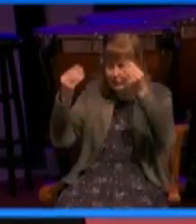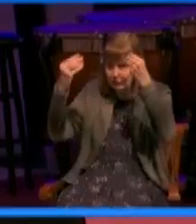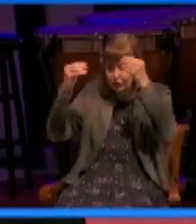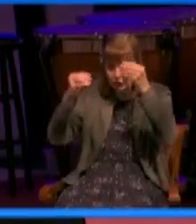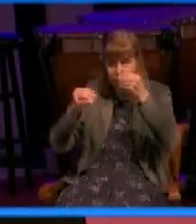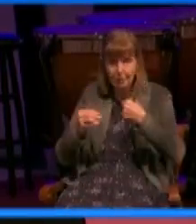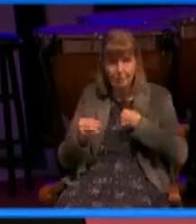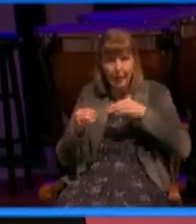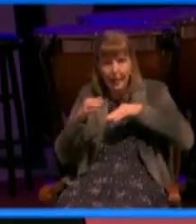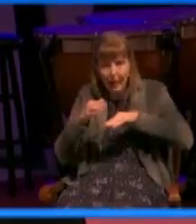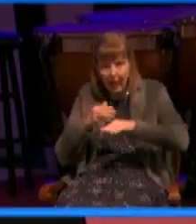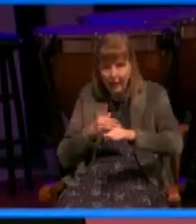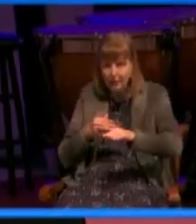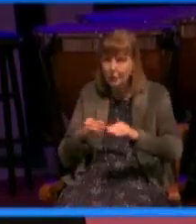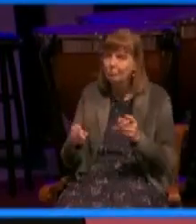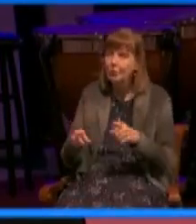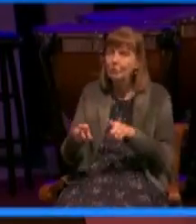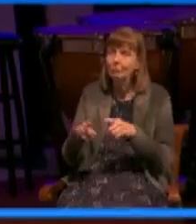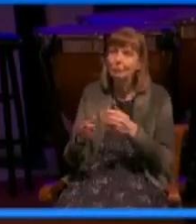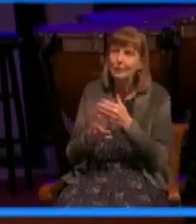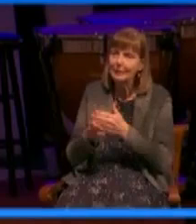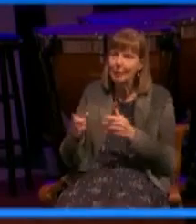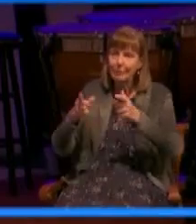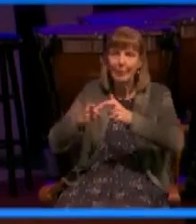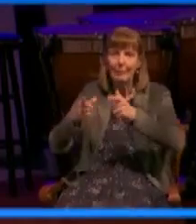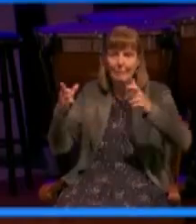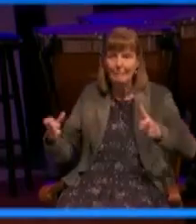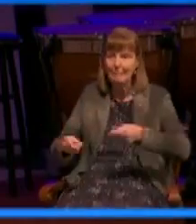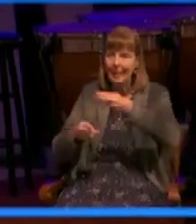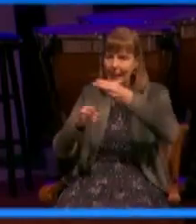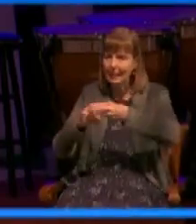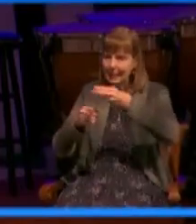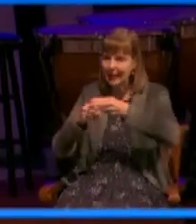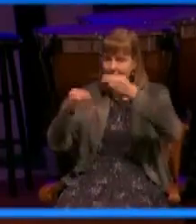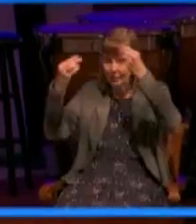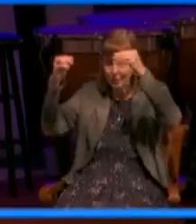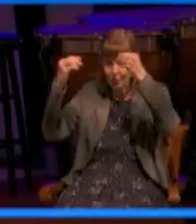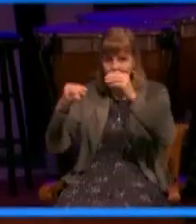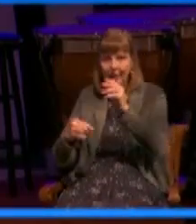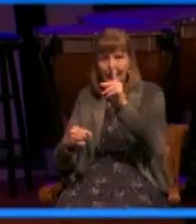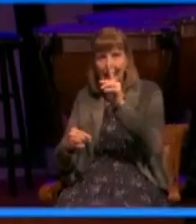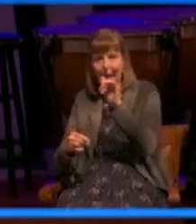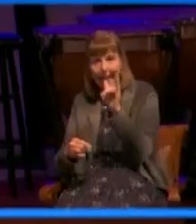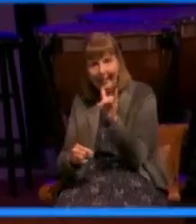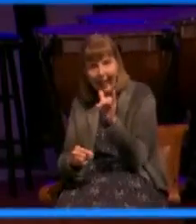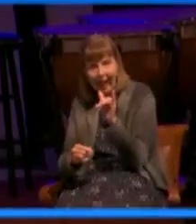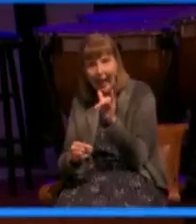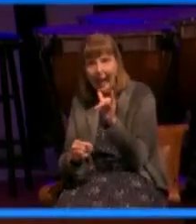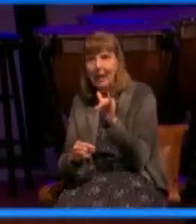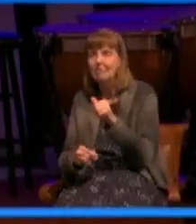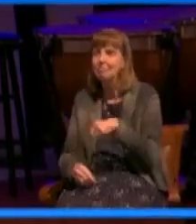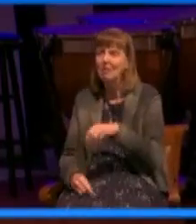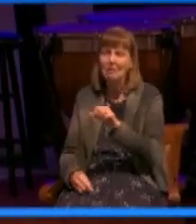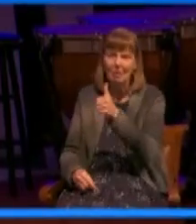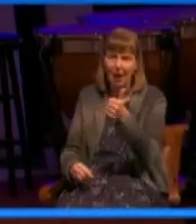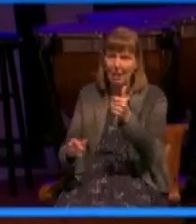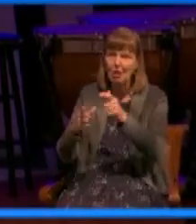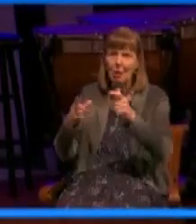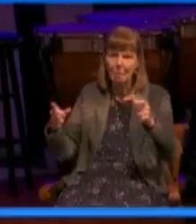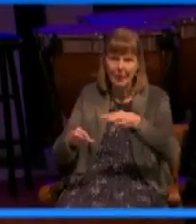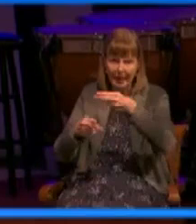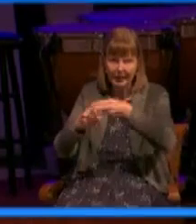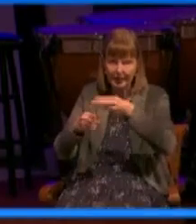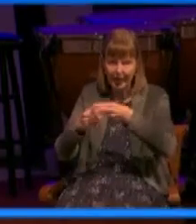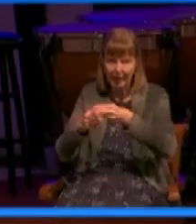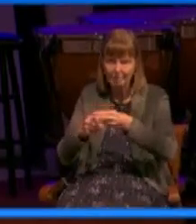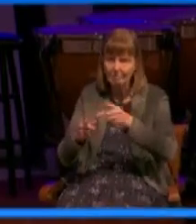chain stores like a K Jewelers and some others. And then I go down to this smaller store and I had to figure out what my wife wanted, what kind